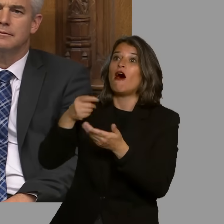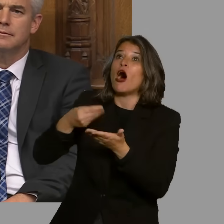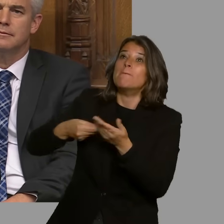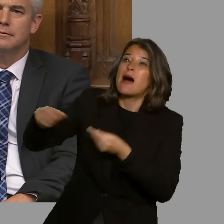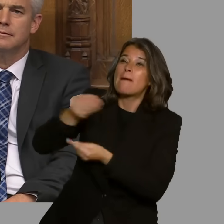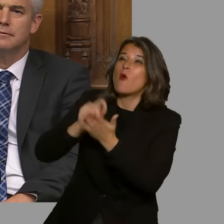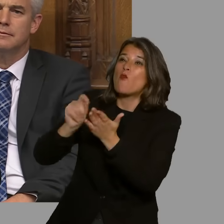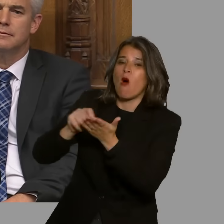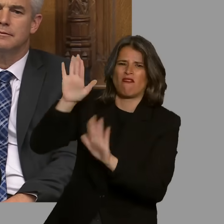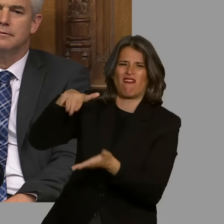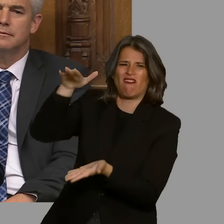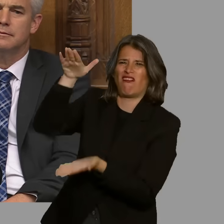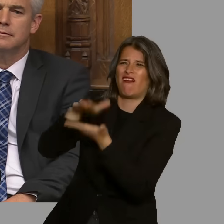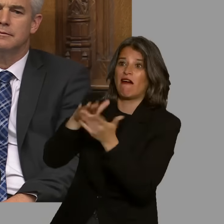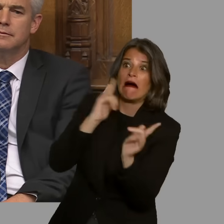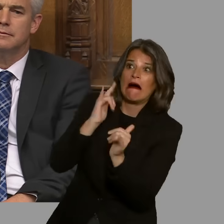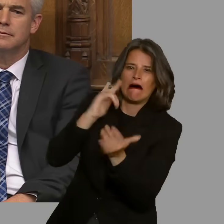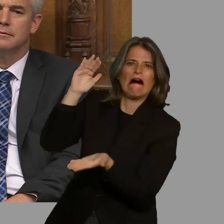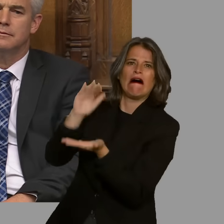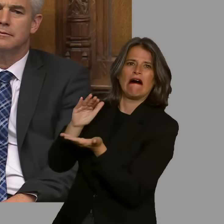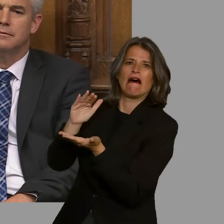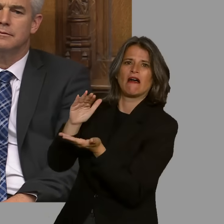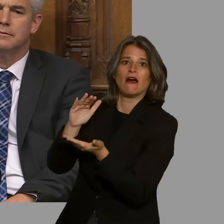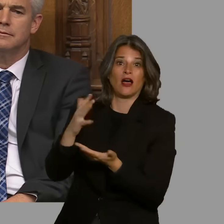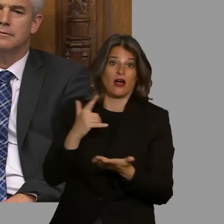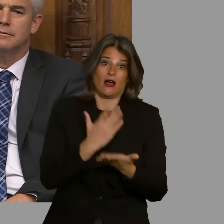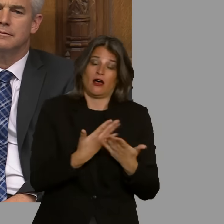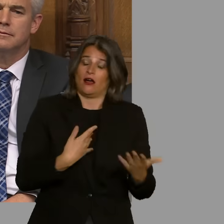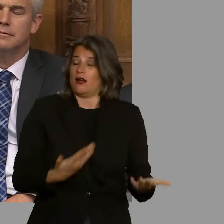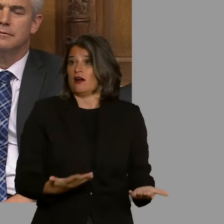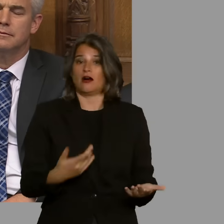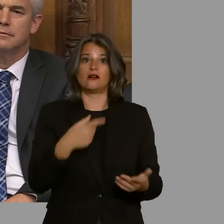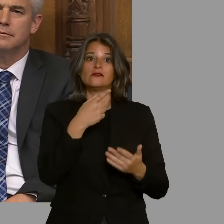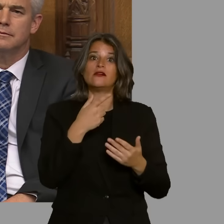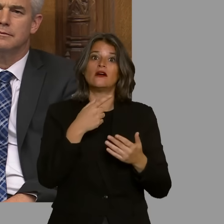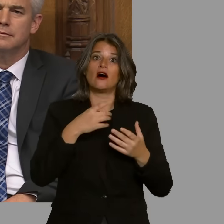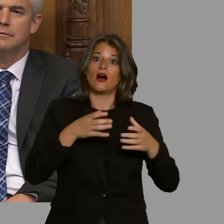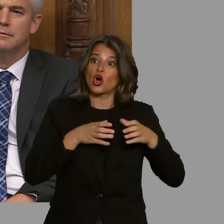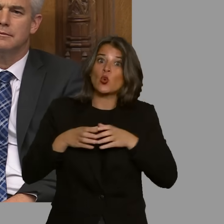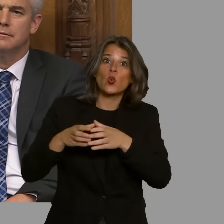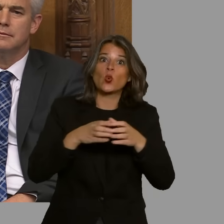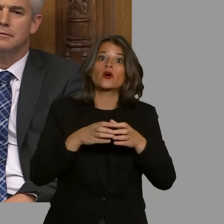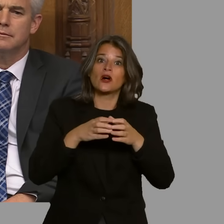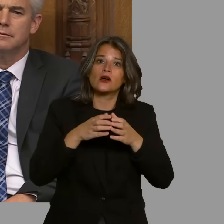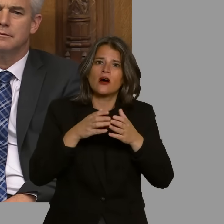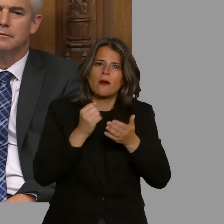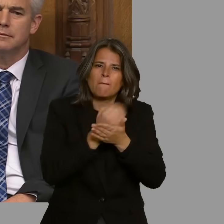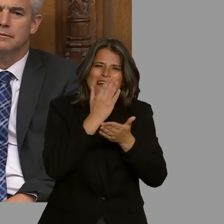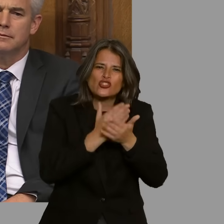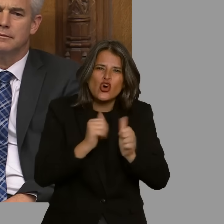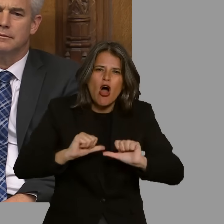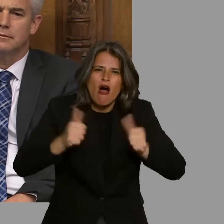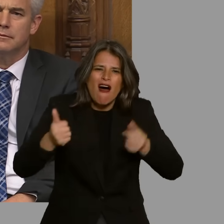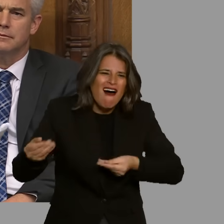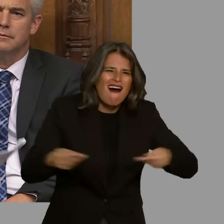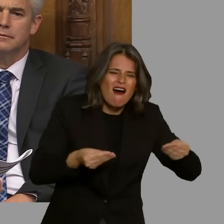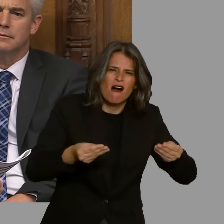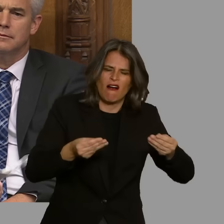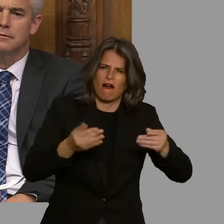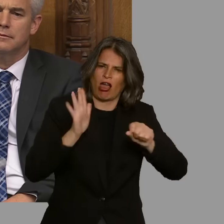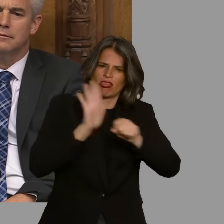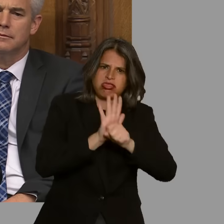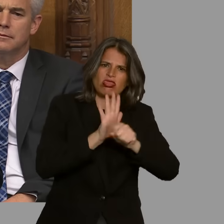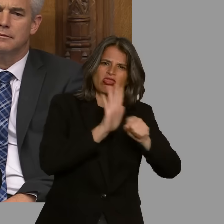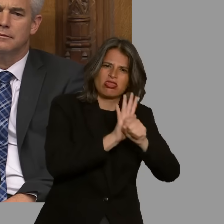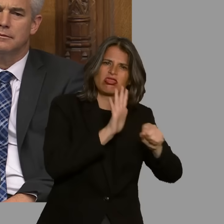Britain and Northern Ireland, binding the province to 300 areas of EU law over which the